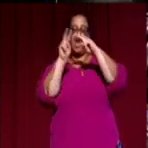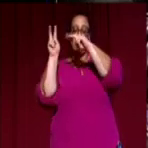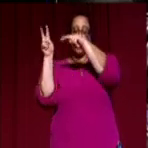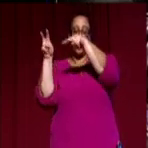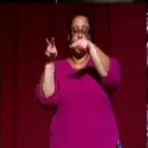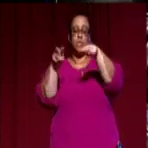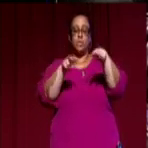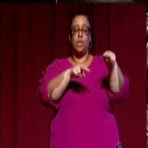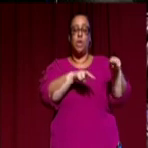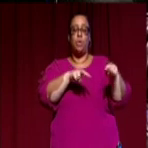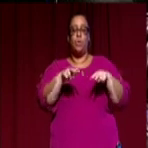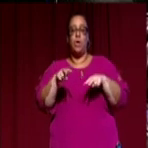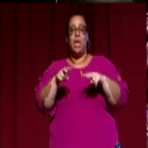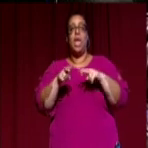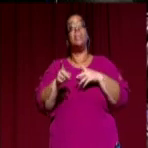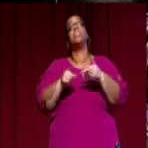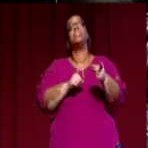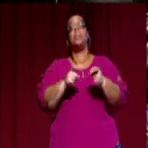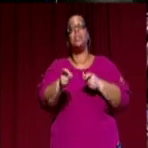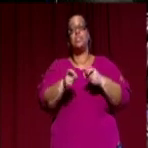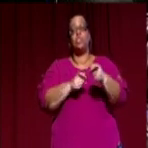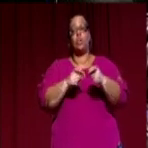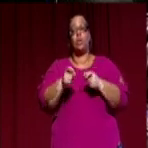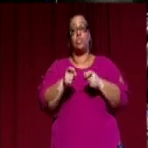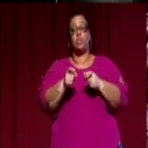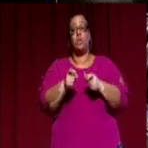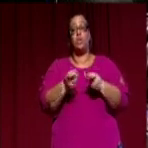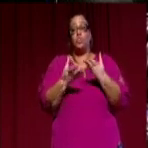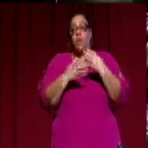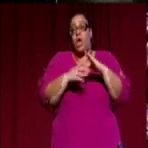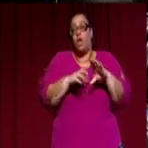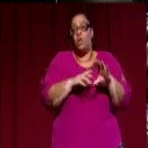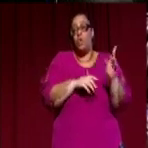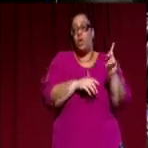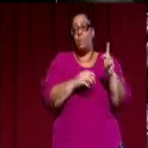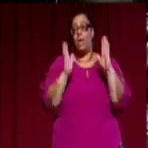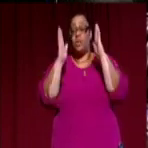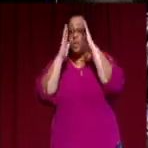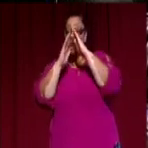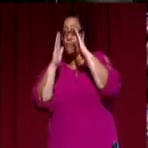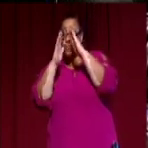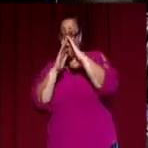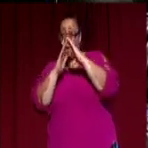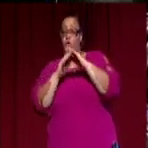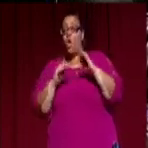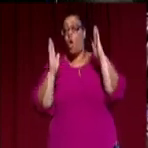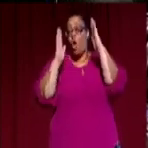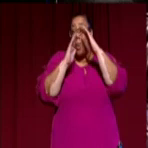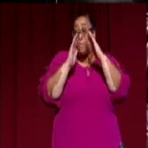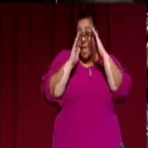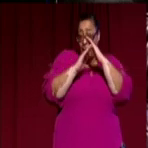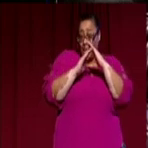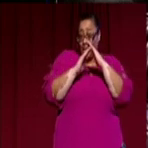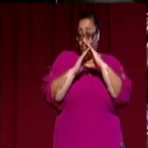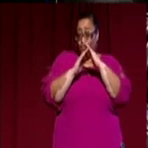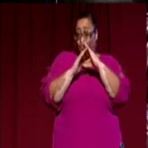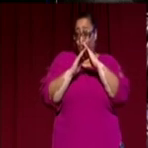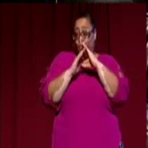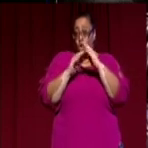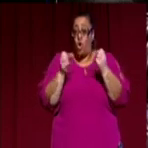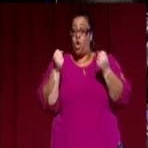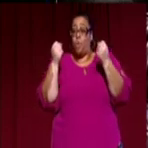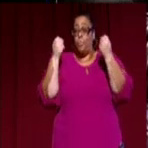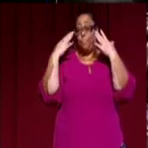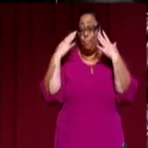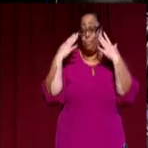low. And he's still in charge. And so I don't want anybody to fret. I don't want anybody to panic. I don't want anybody to be overtaken with